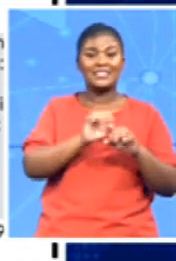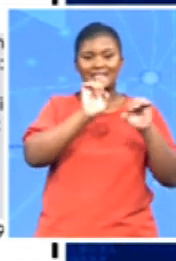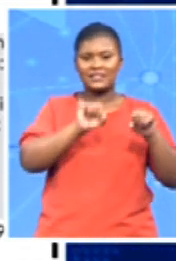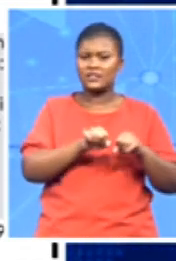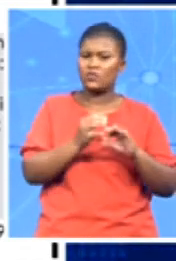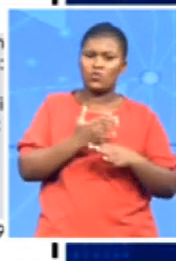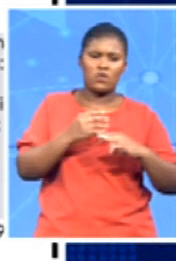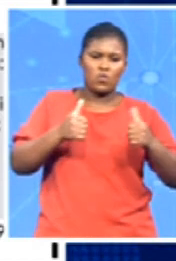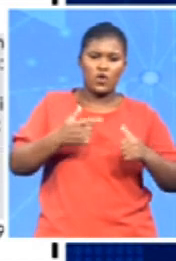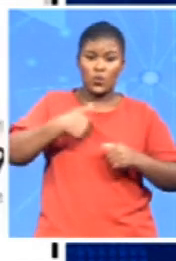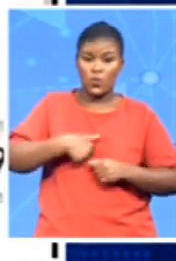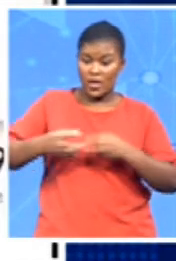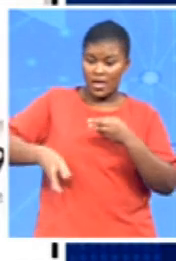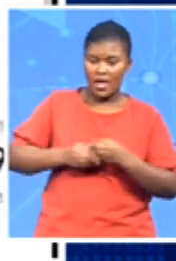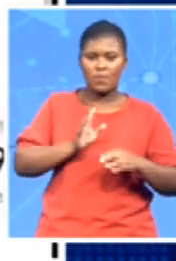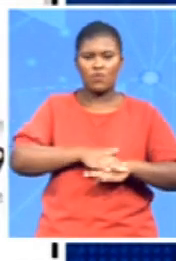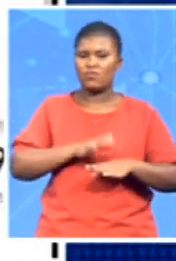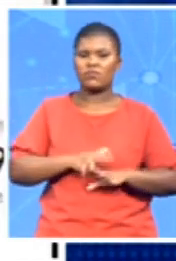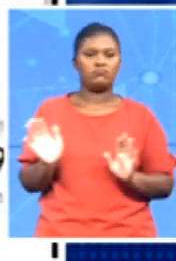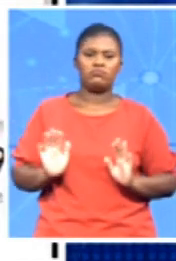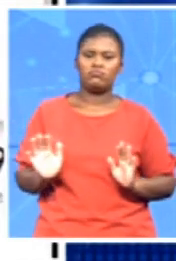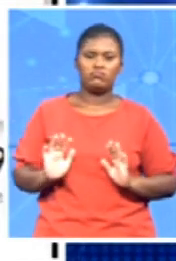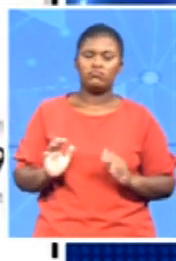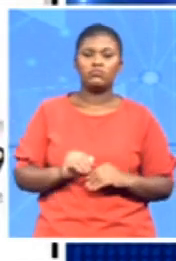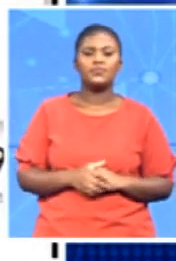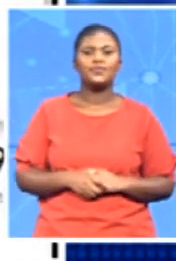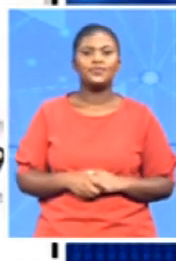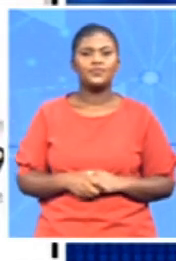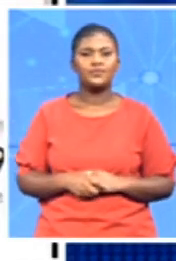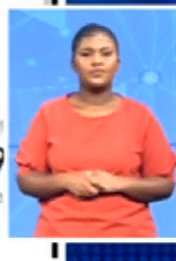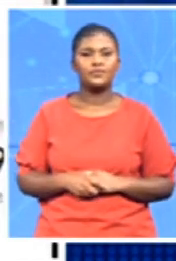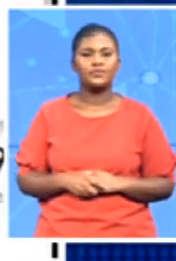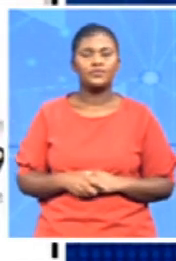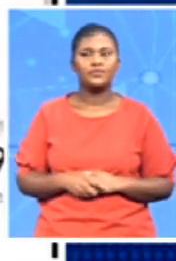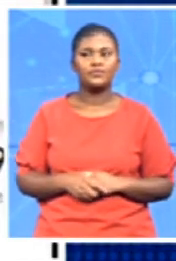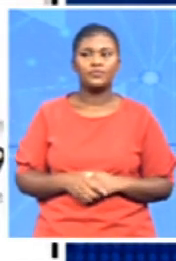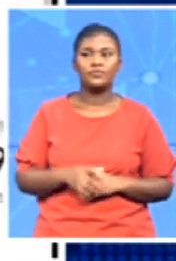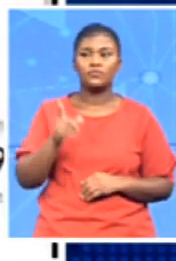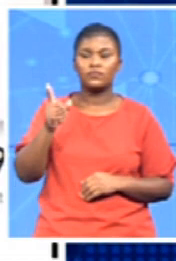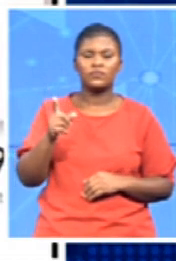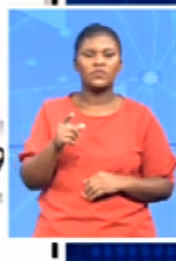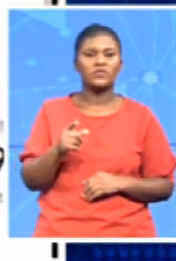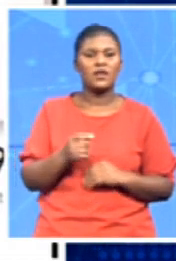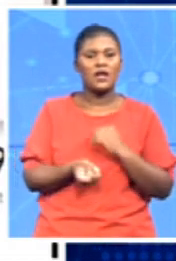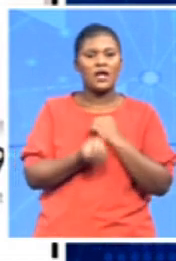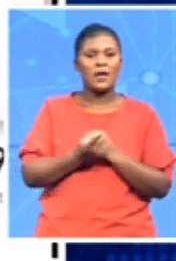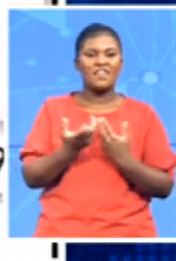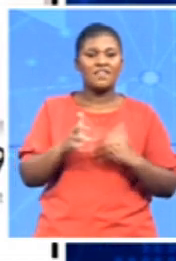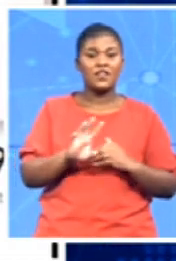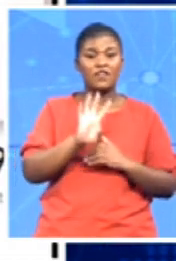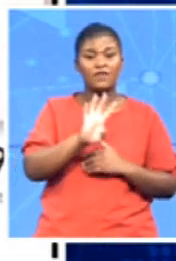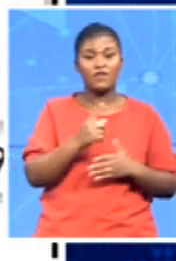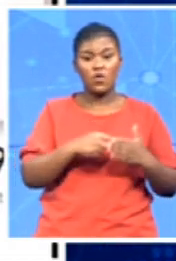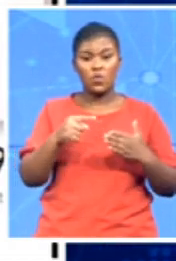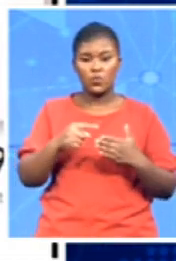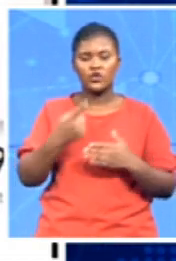capacity to cope with COVID. Just to go over to trauma, over the last 4 weeks, we've also been obviously looking at trauma, and we've